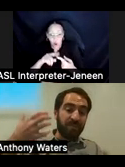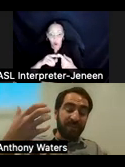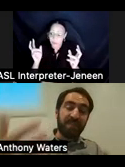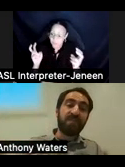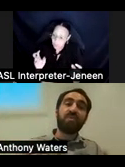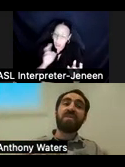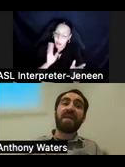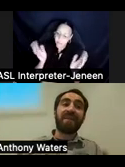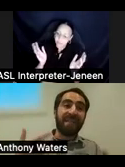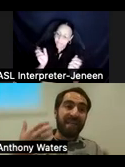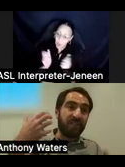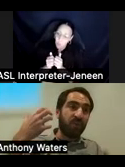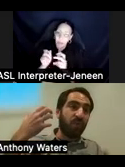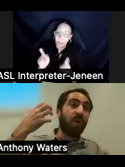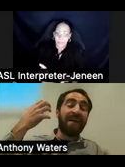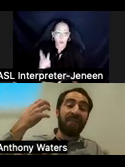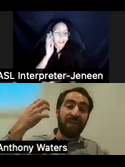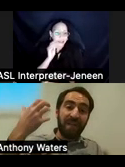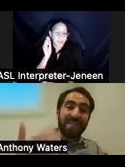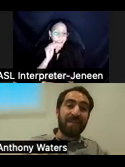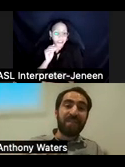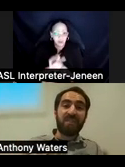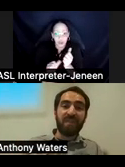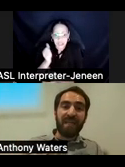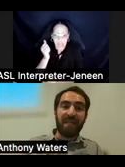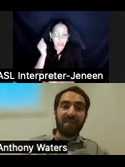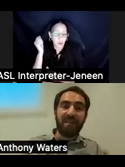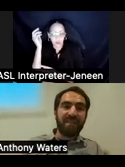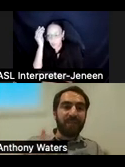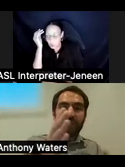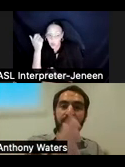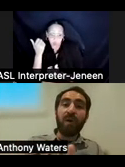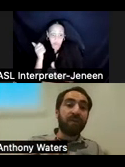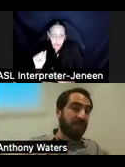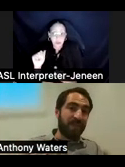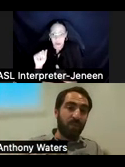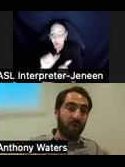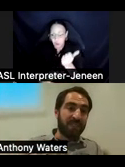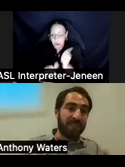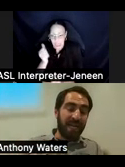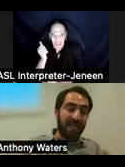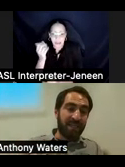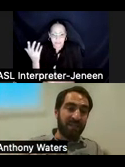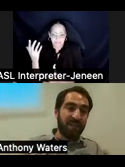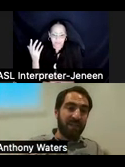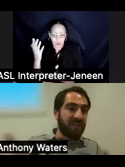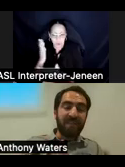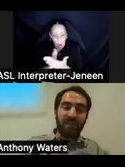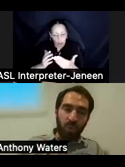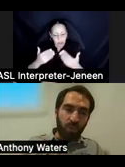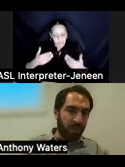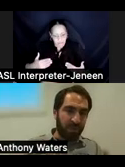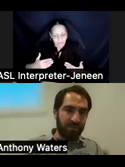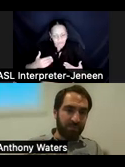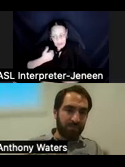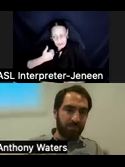are experiencing suicidal ideation or have attempted suicide, that it was a part of them that wanted to die, not the